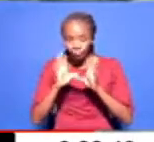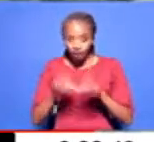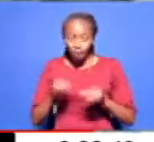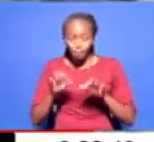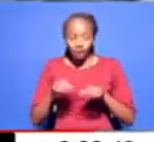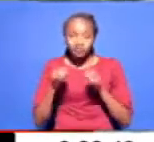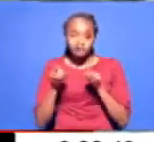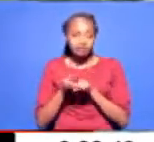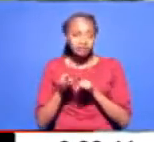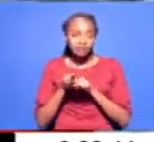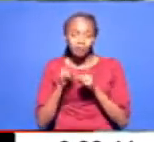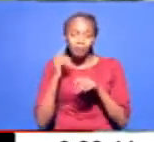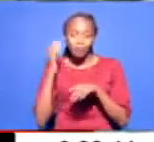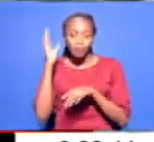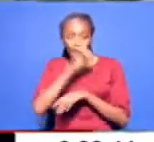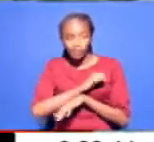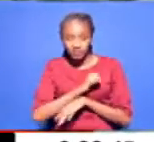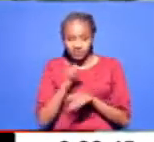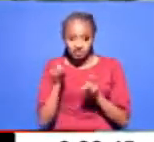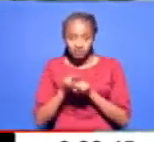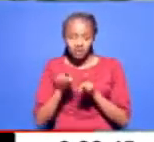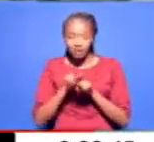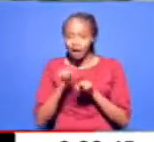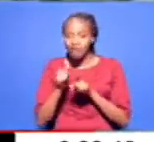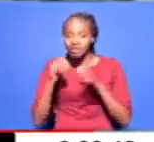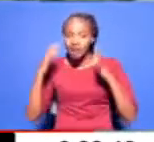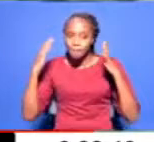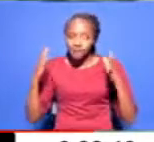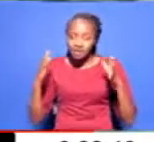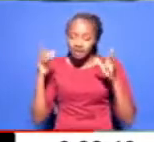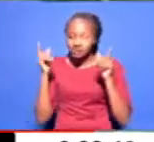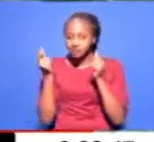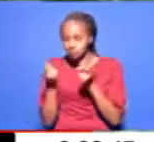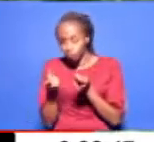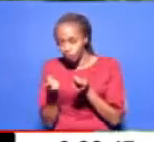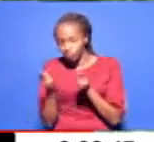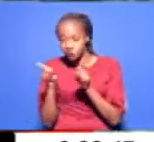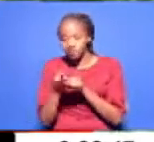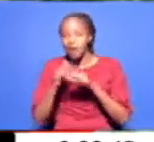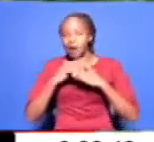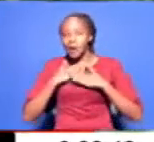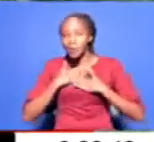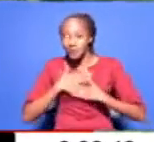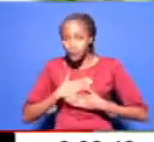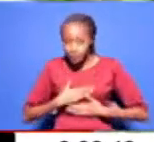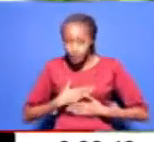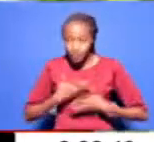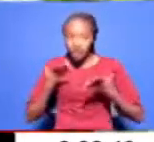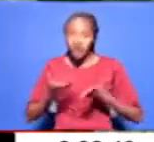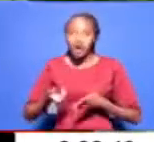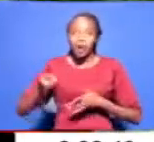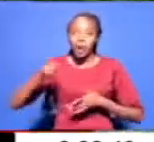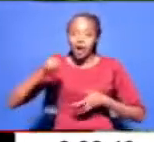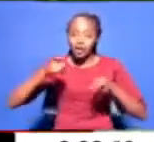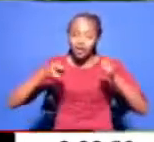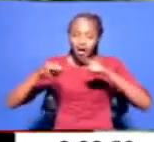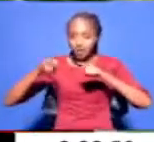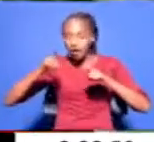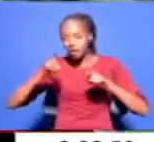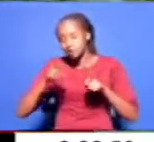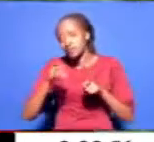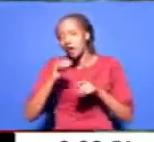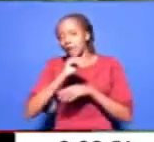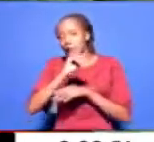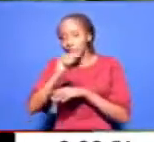today, small and large-scale farmers can now sign with relief after the government doubled the number of bags under the subsidy program to